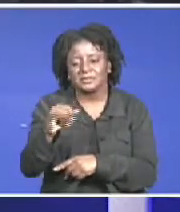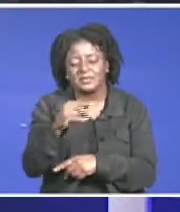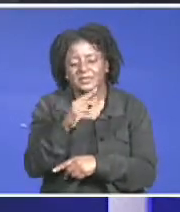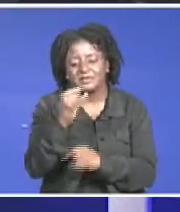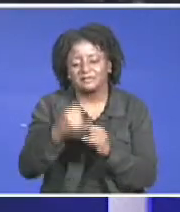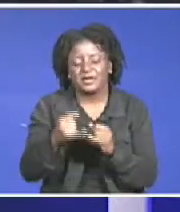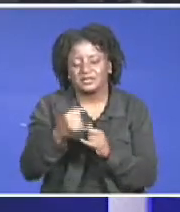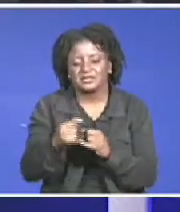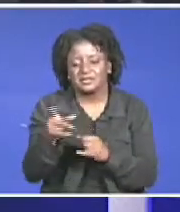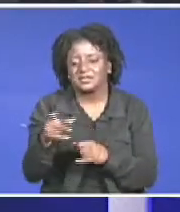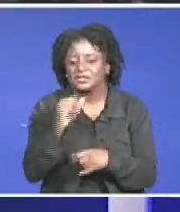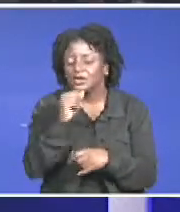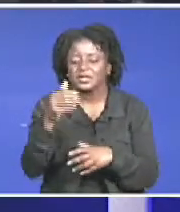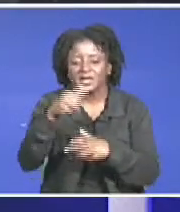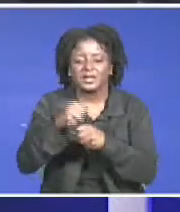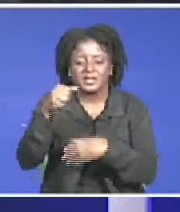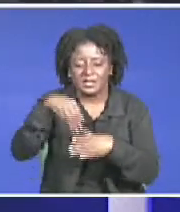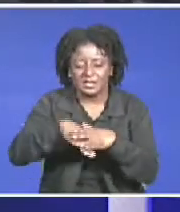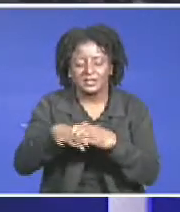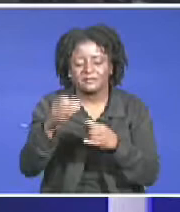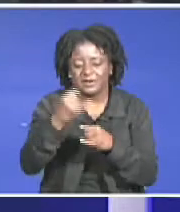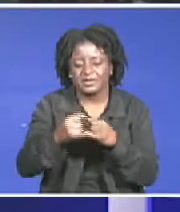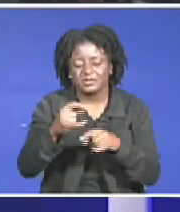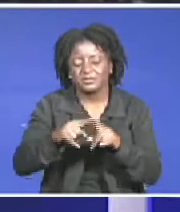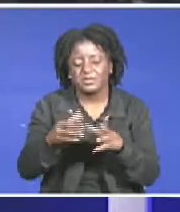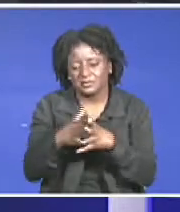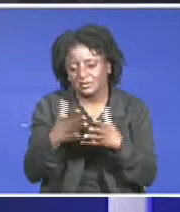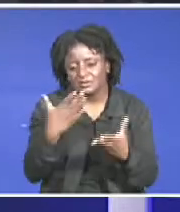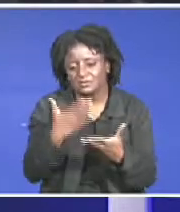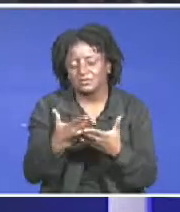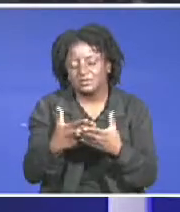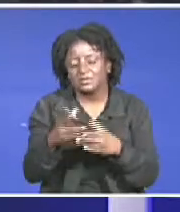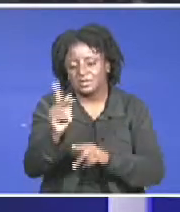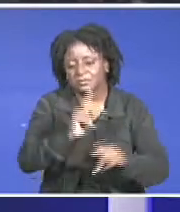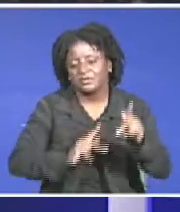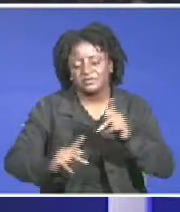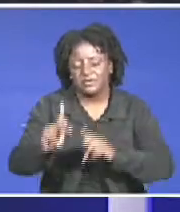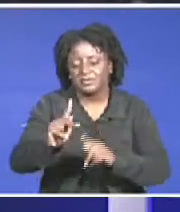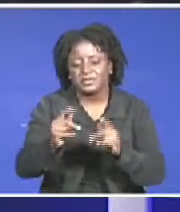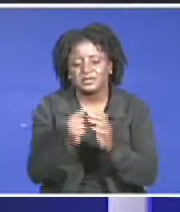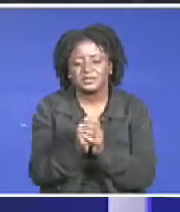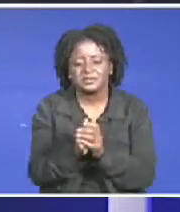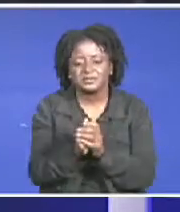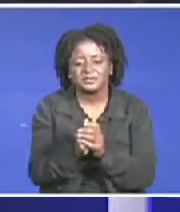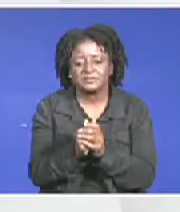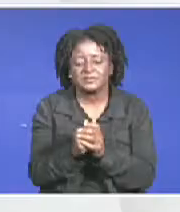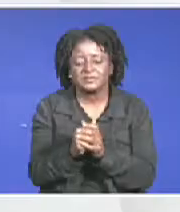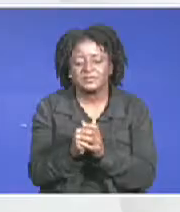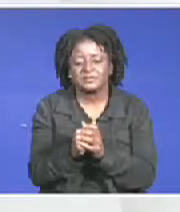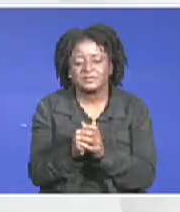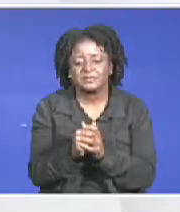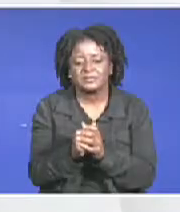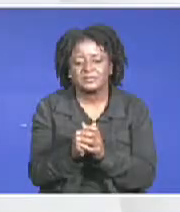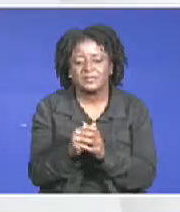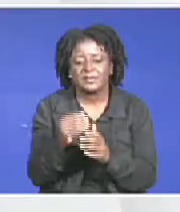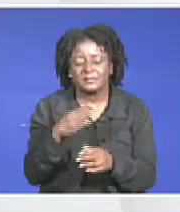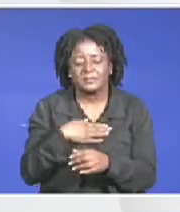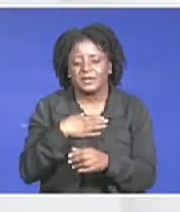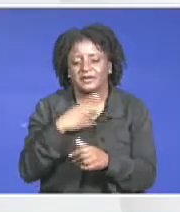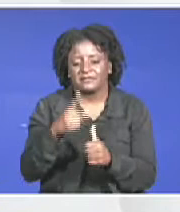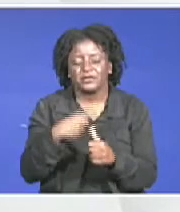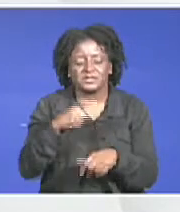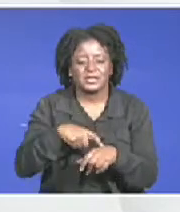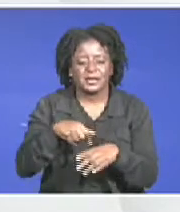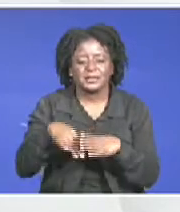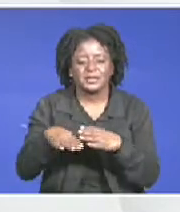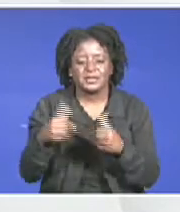get him into the final, but quite a performance nonetheless for the Karifta standout. My first time in a Games Village ever,